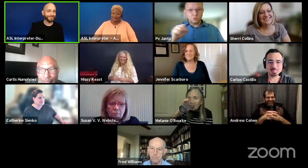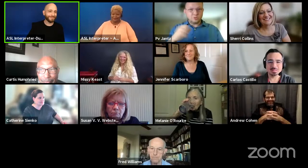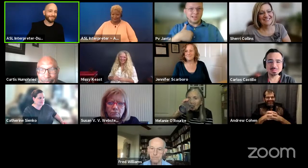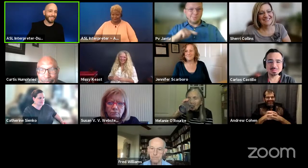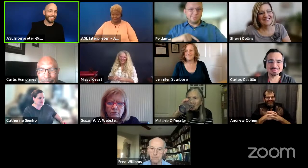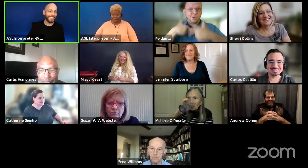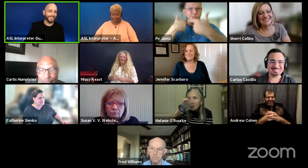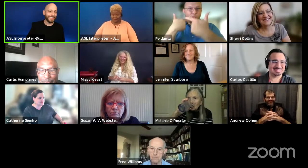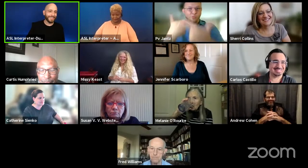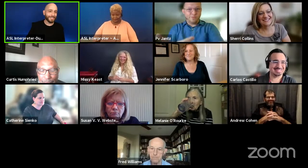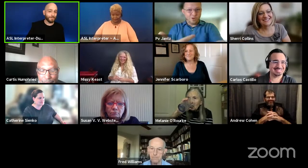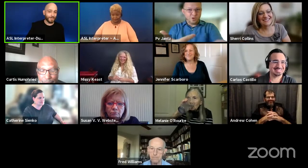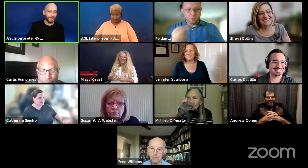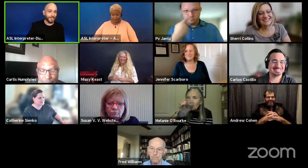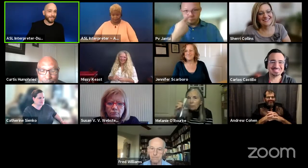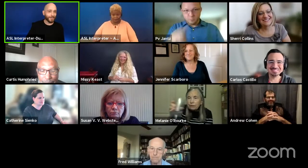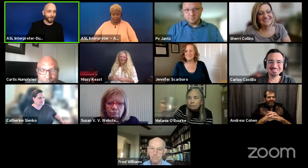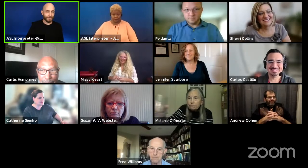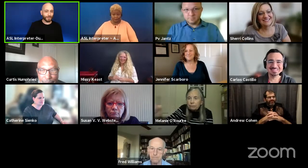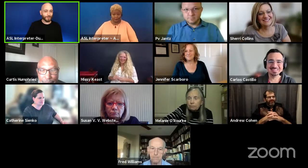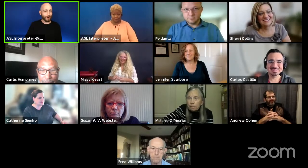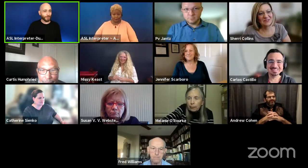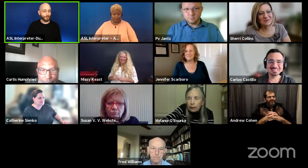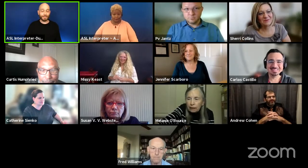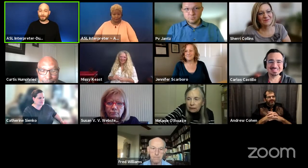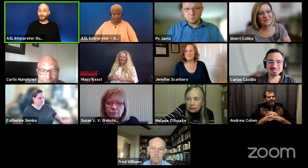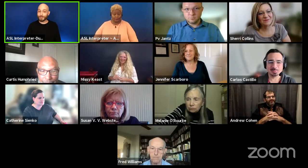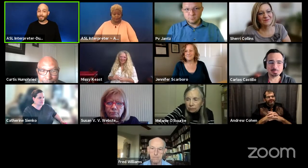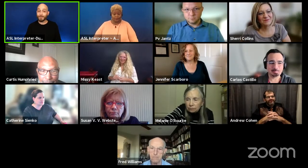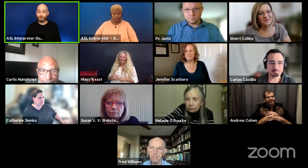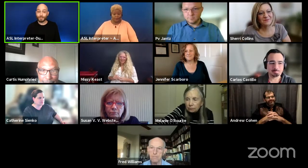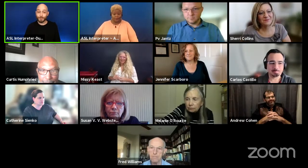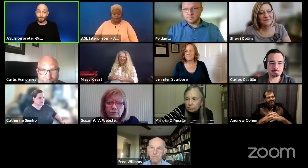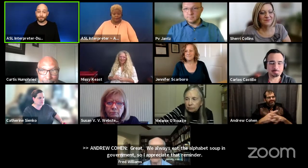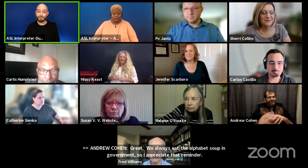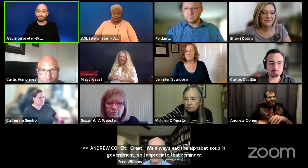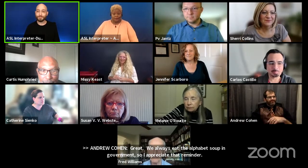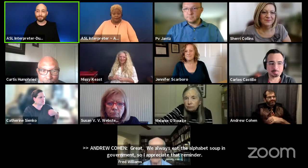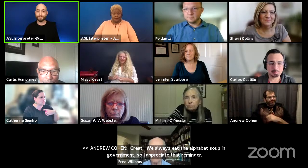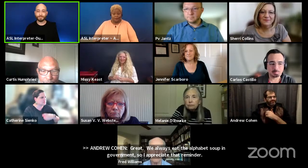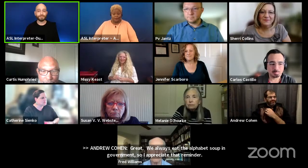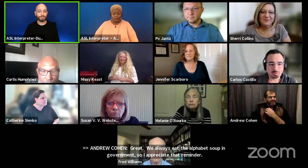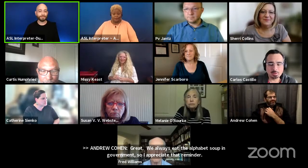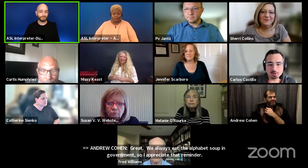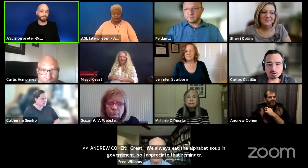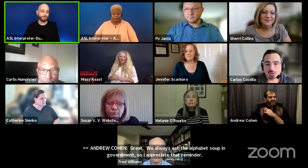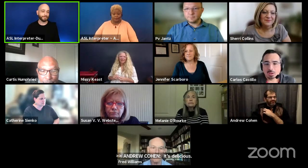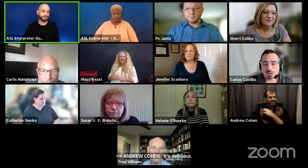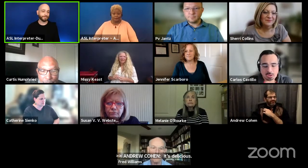delicious. This is PV. Carlos, I'm going to turn the time over to you.